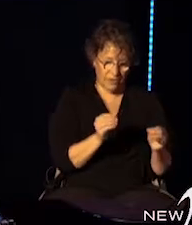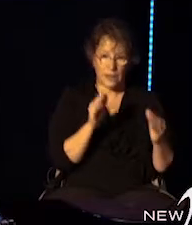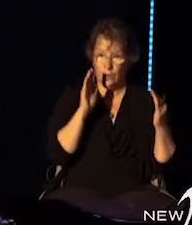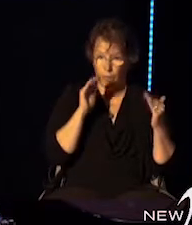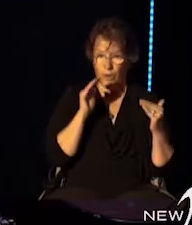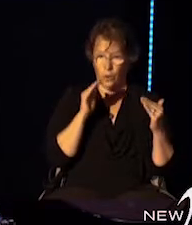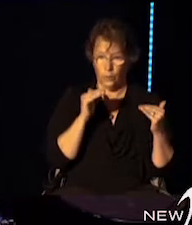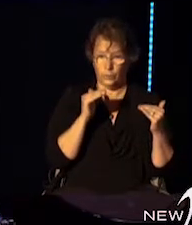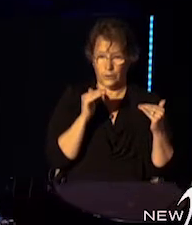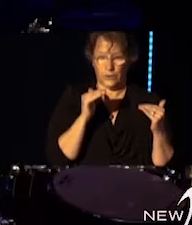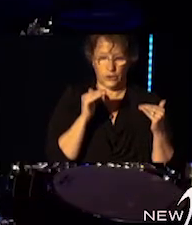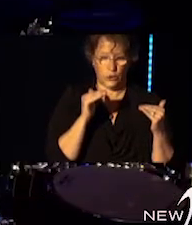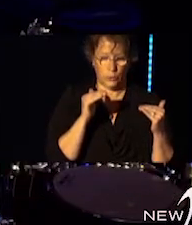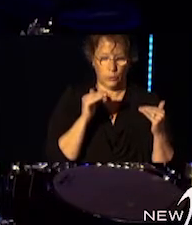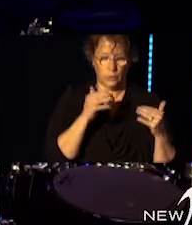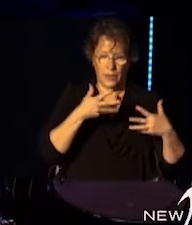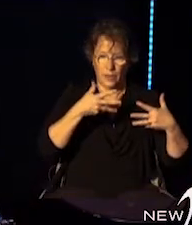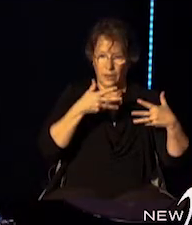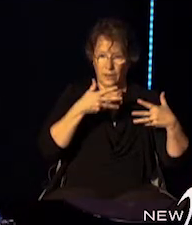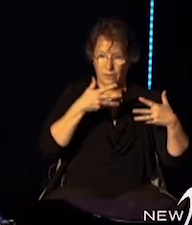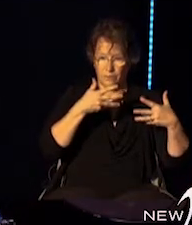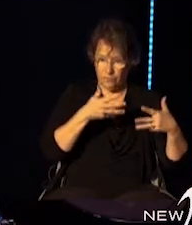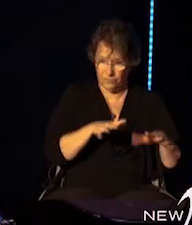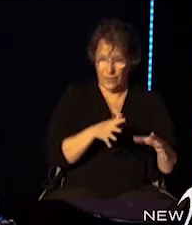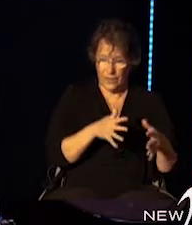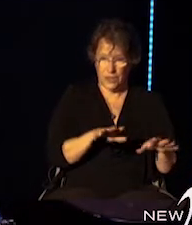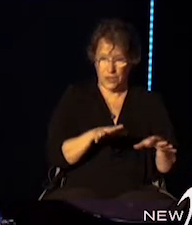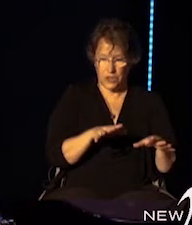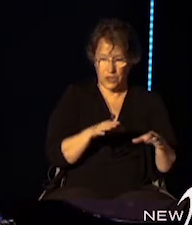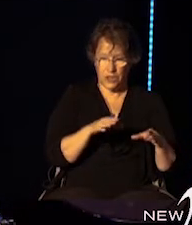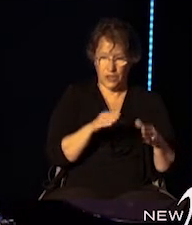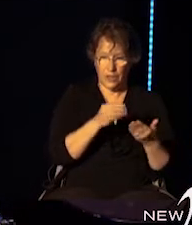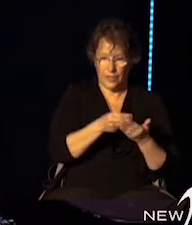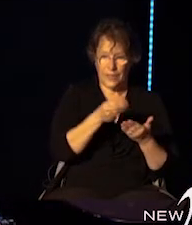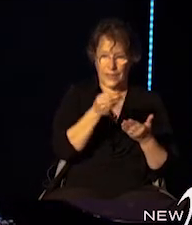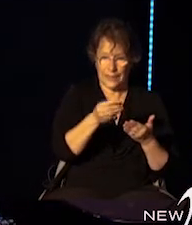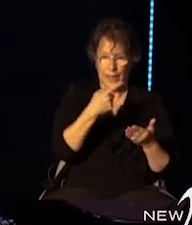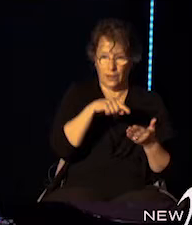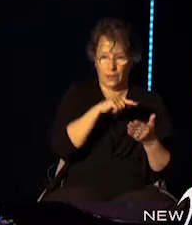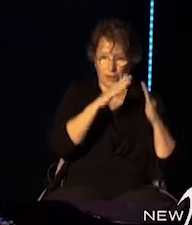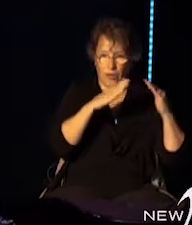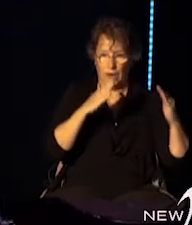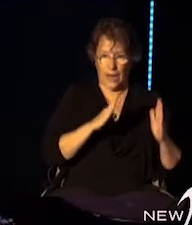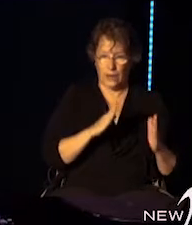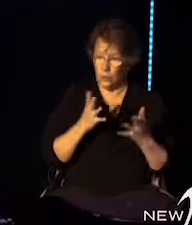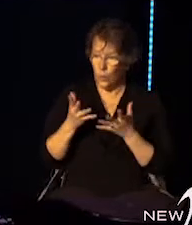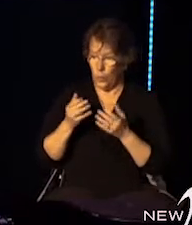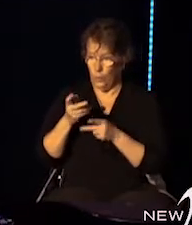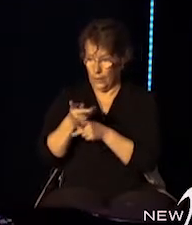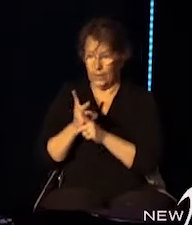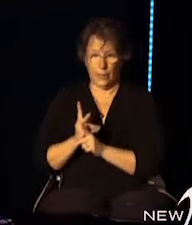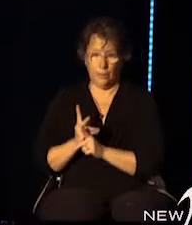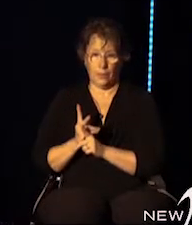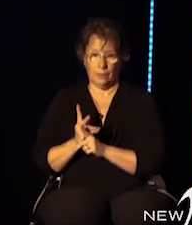close on the house that we wanted to keep but had to